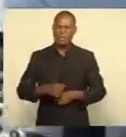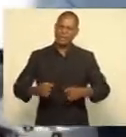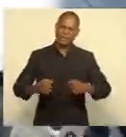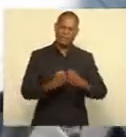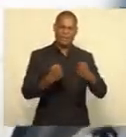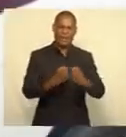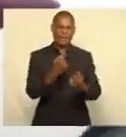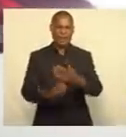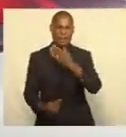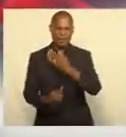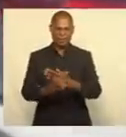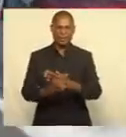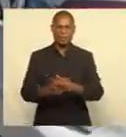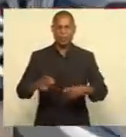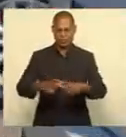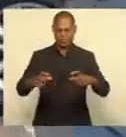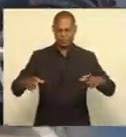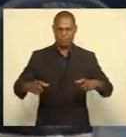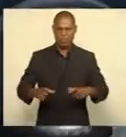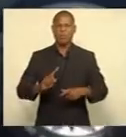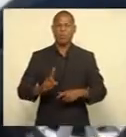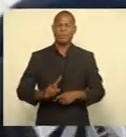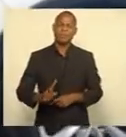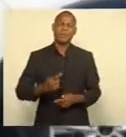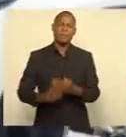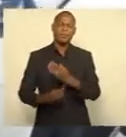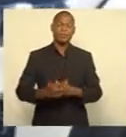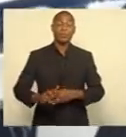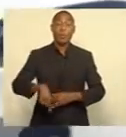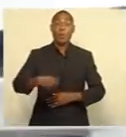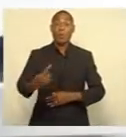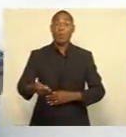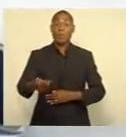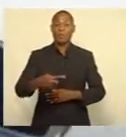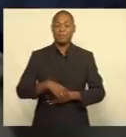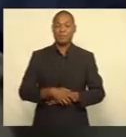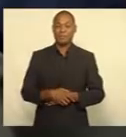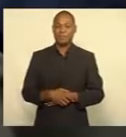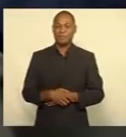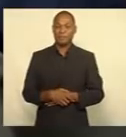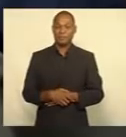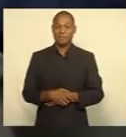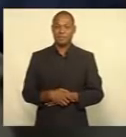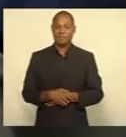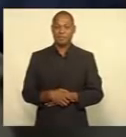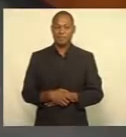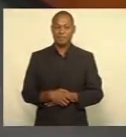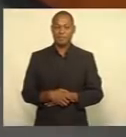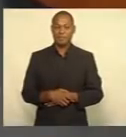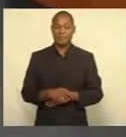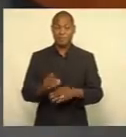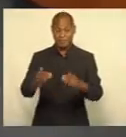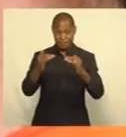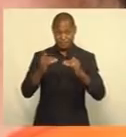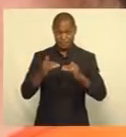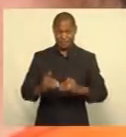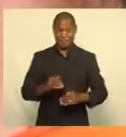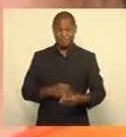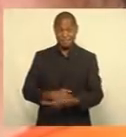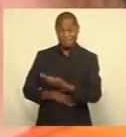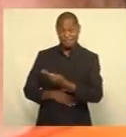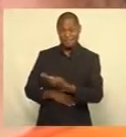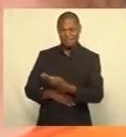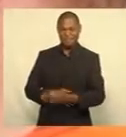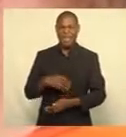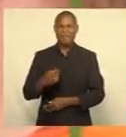trial continues in the High Court tomorrow. Kelly Vadala, FBC News. Still to come, Derek Chauvin convicted